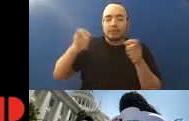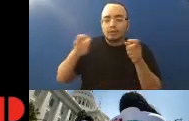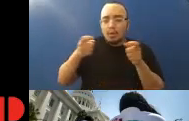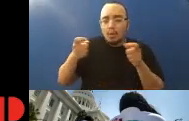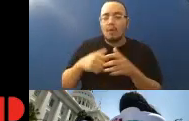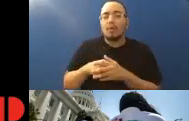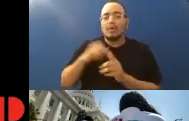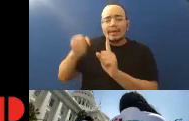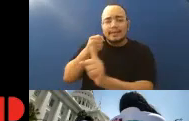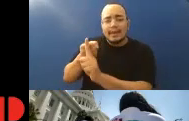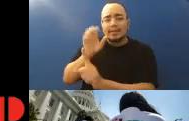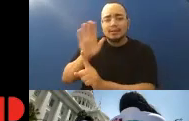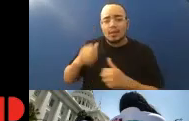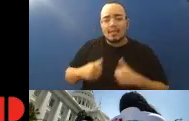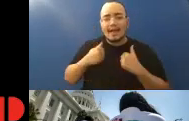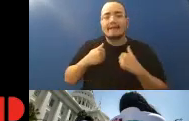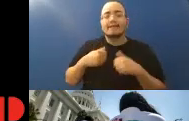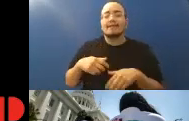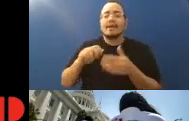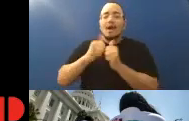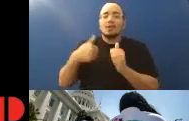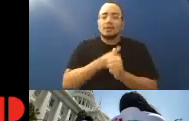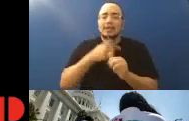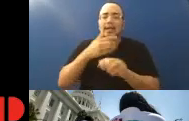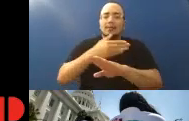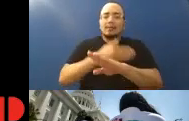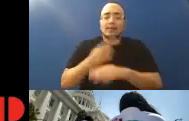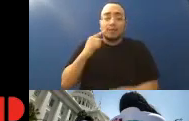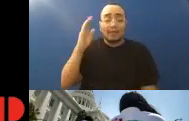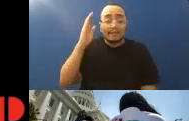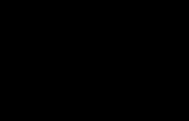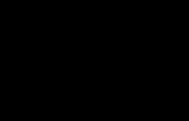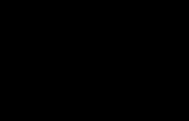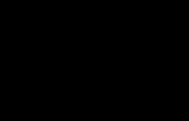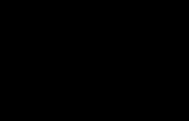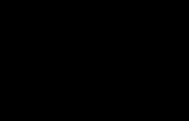what would you like to be different in the future? And what do you want from systems, community, and individuals?